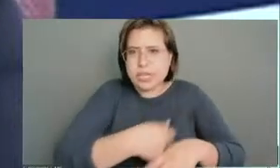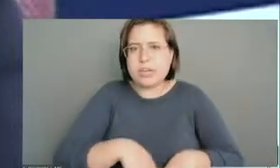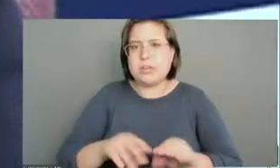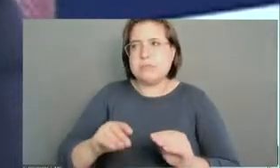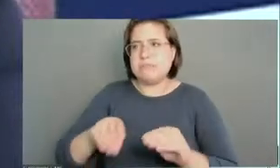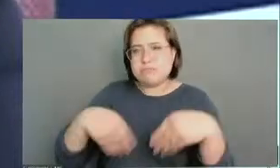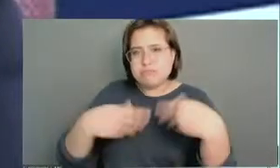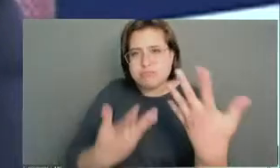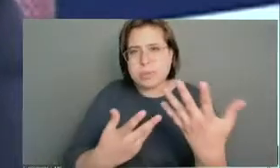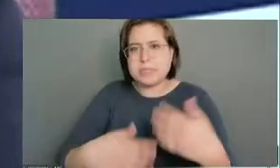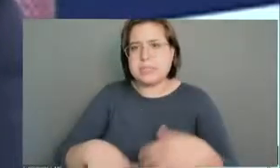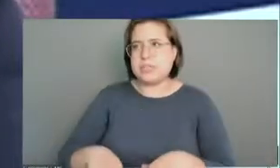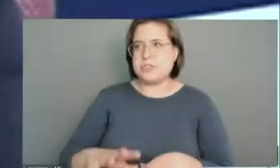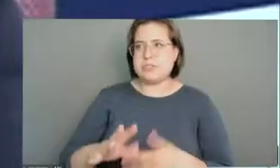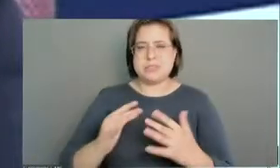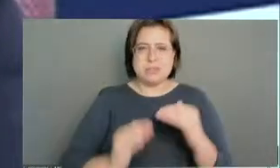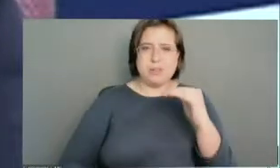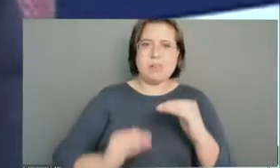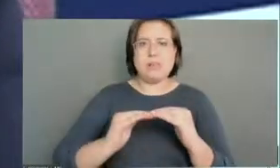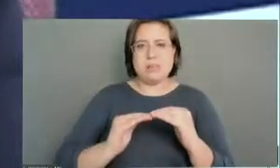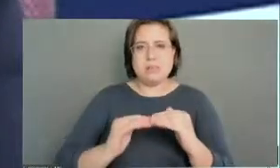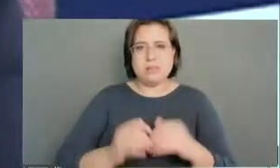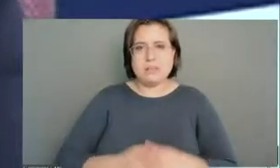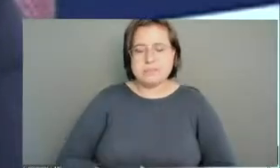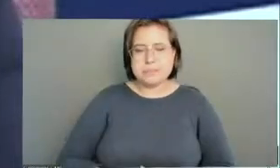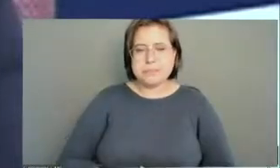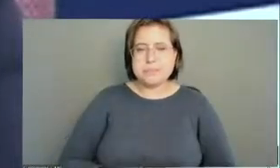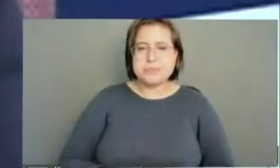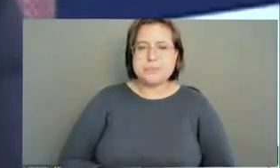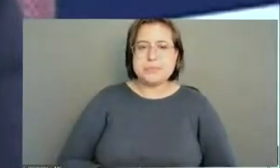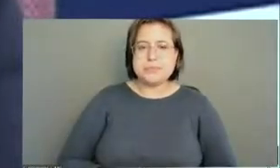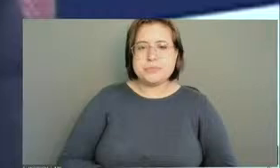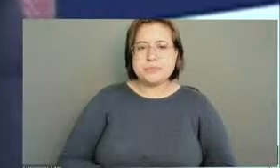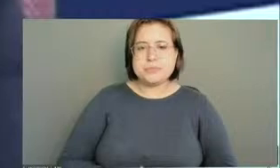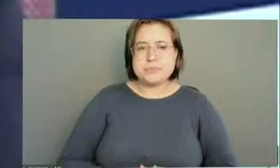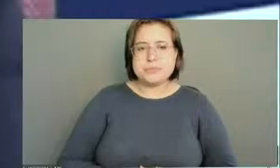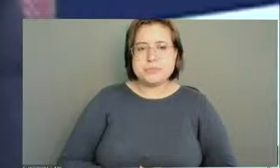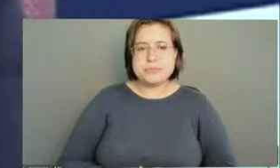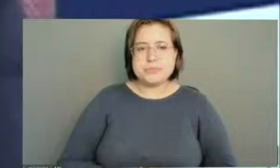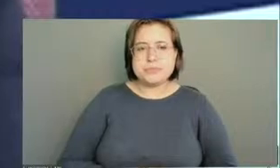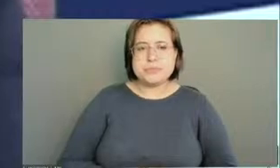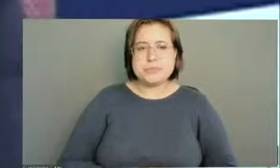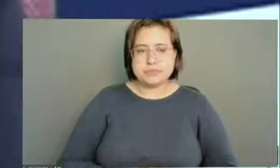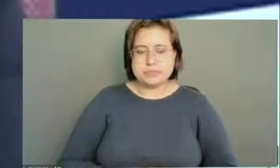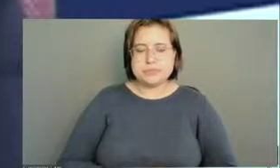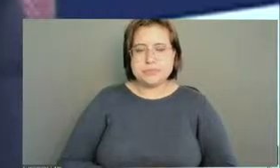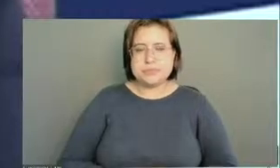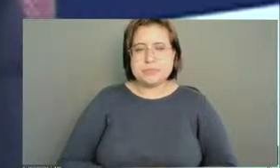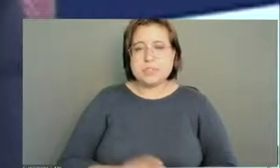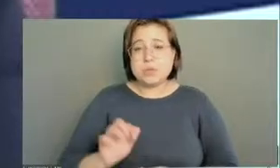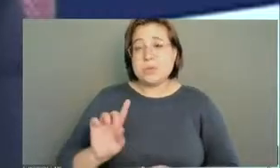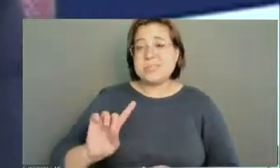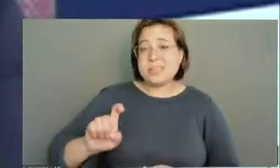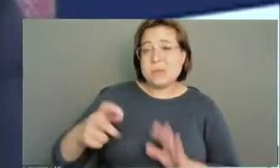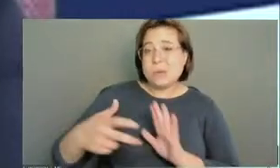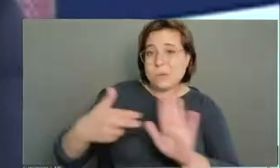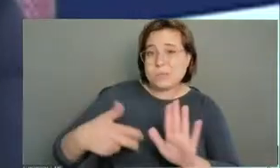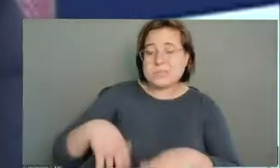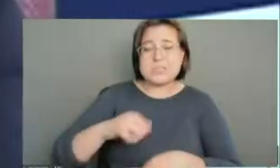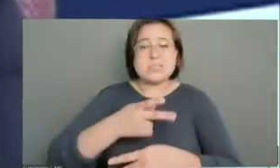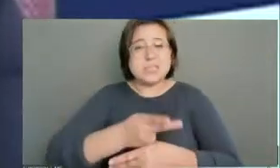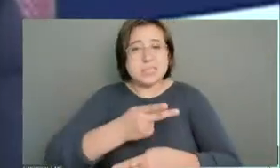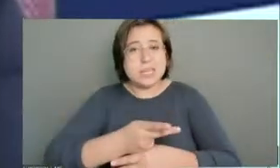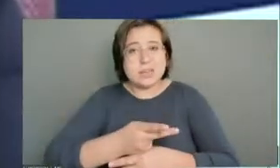mitigating these inequities. In addition to problems with diagnosis and care, we know the issues facing those suffering from long COVID symptoms